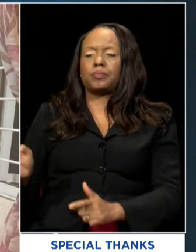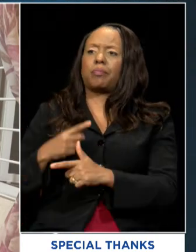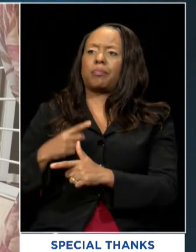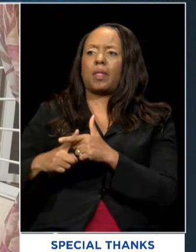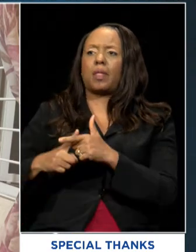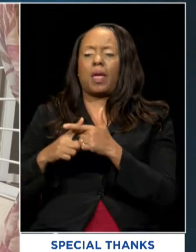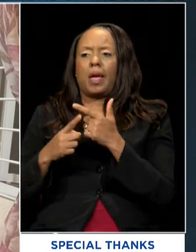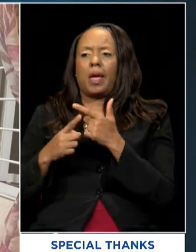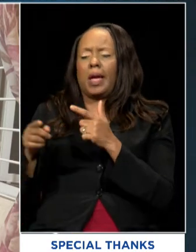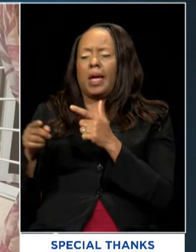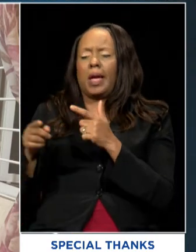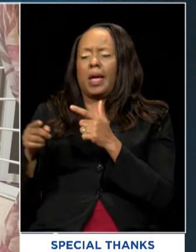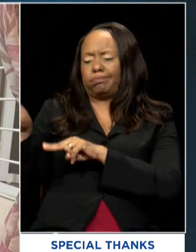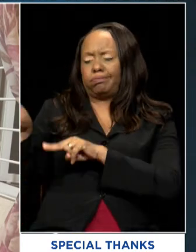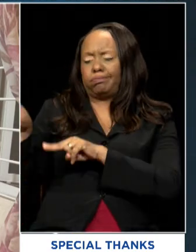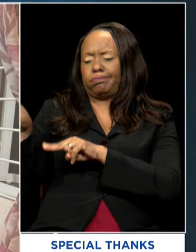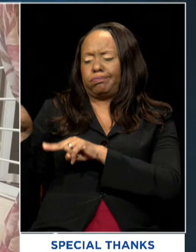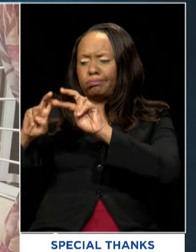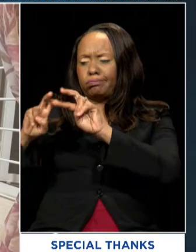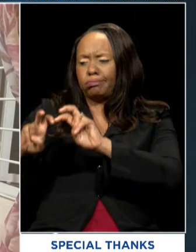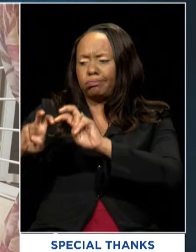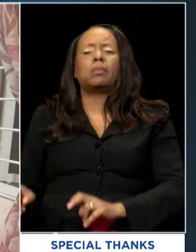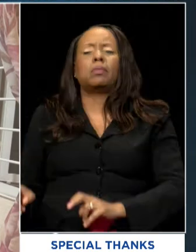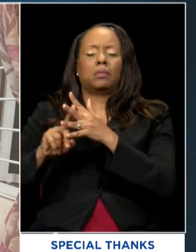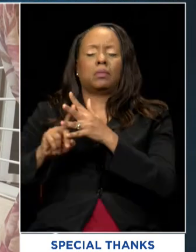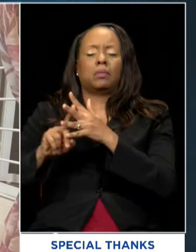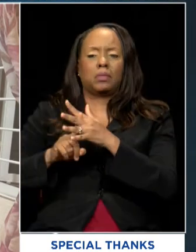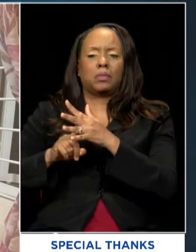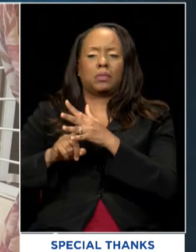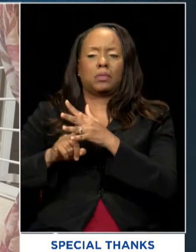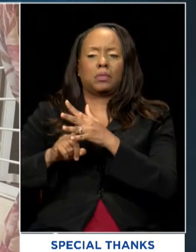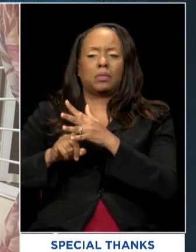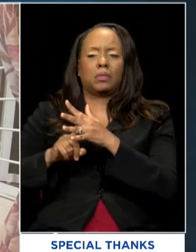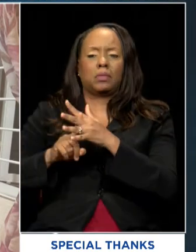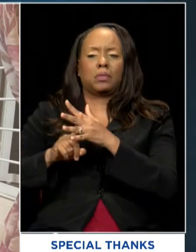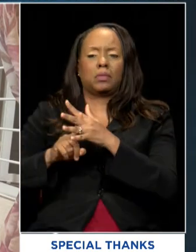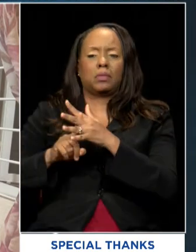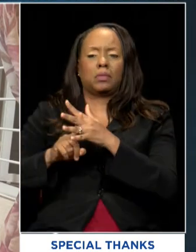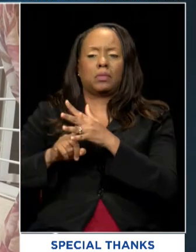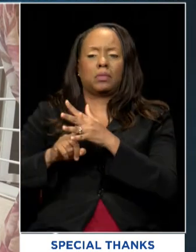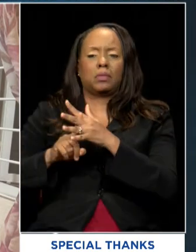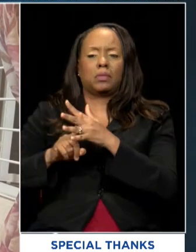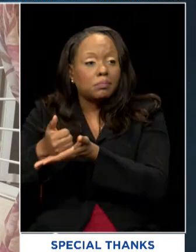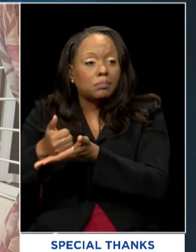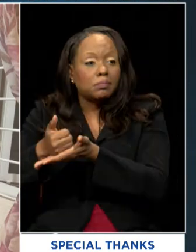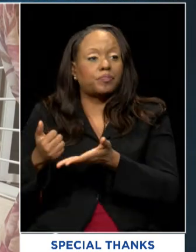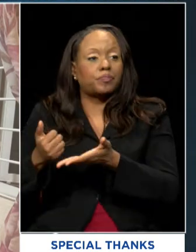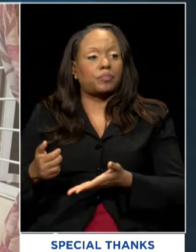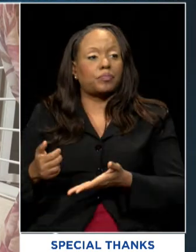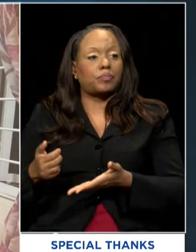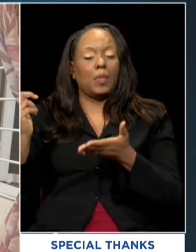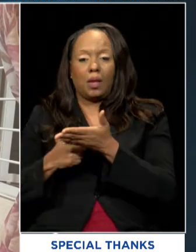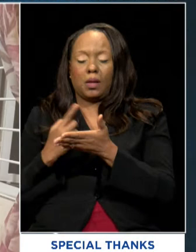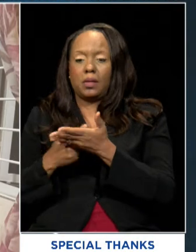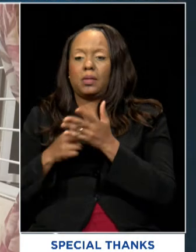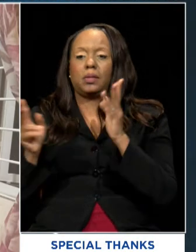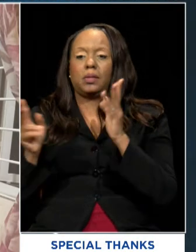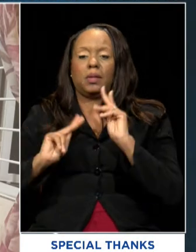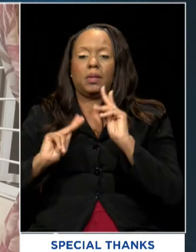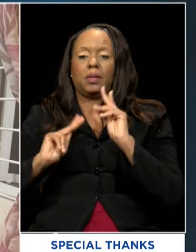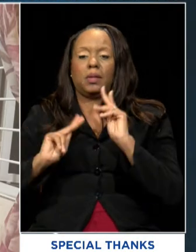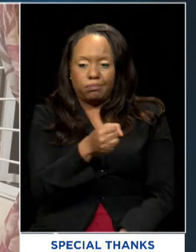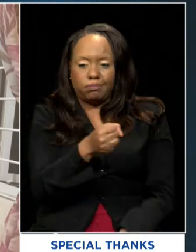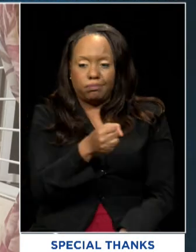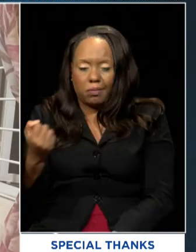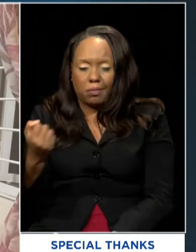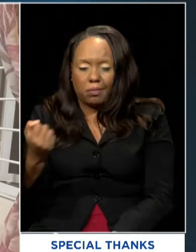we would then start the rehabilitation there. There are cases where persons are not admitted to the hospital and